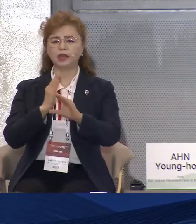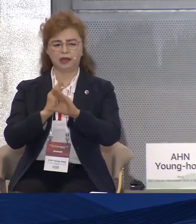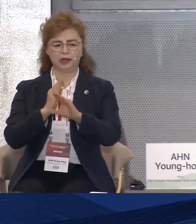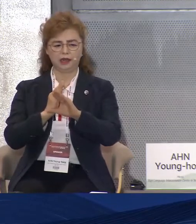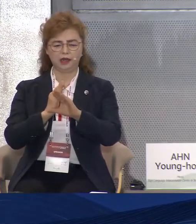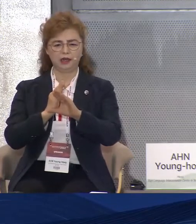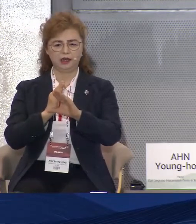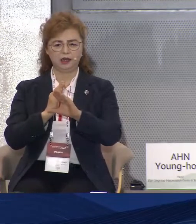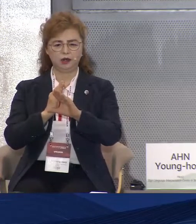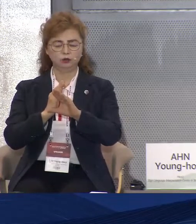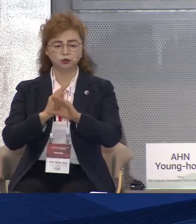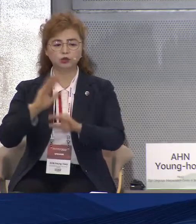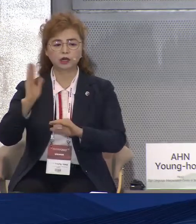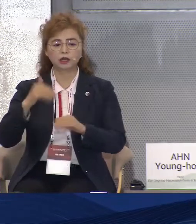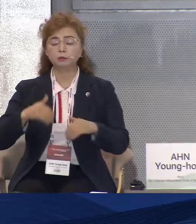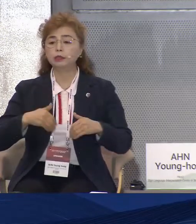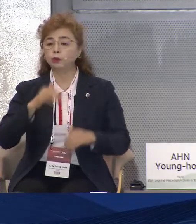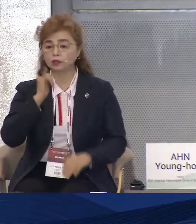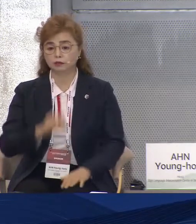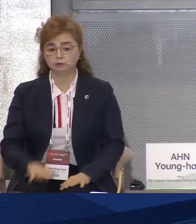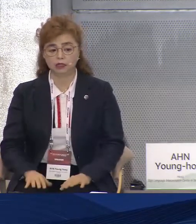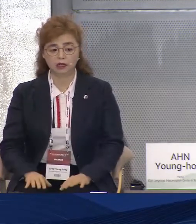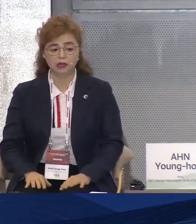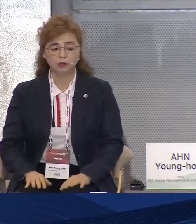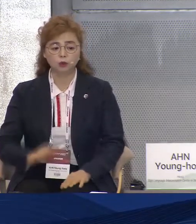So, public sign language interpretation